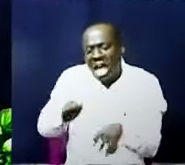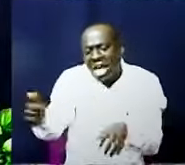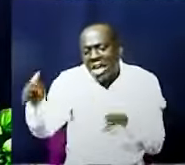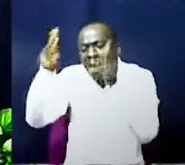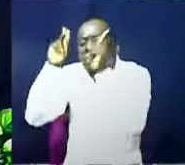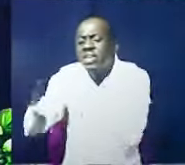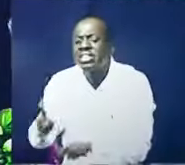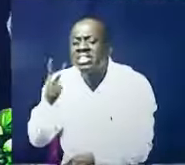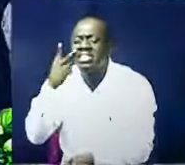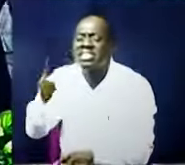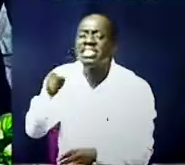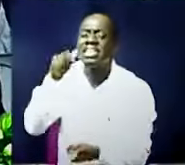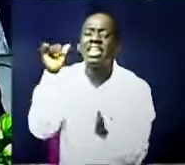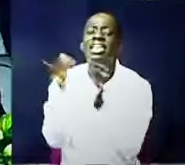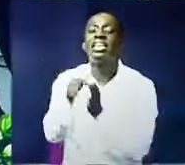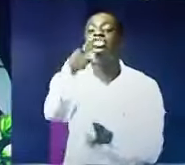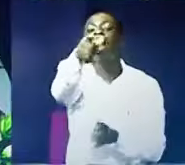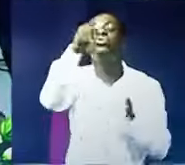prayer